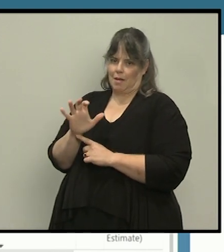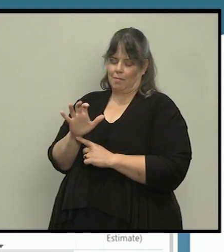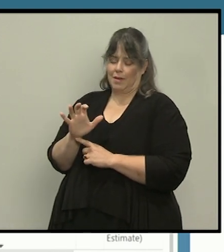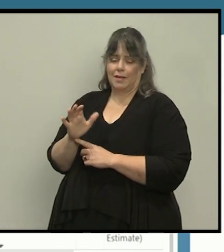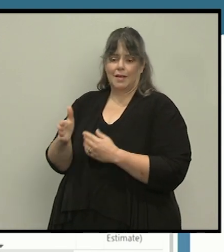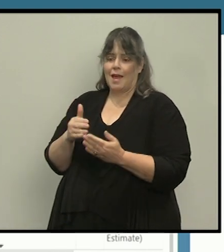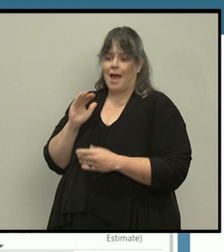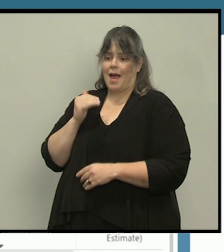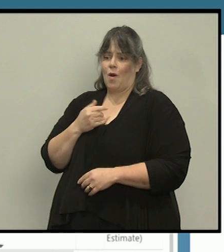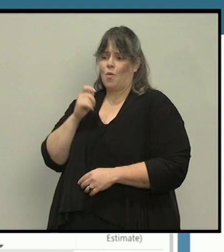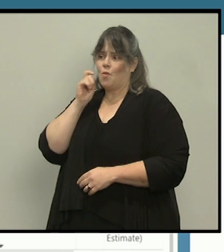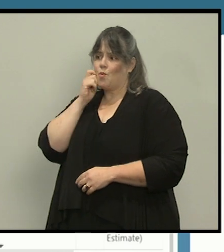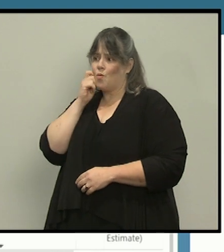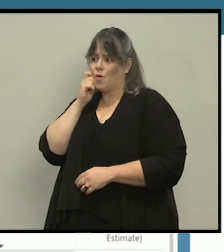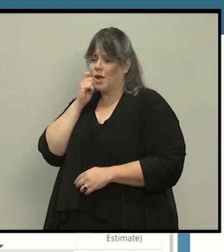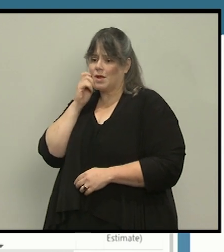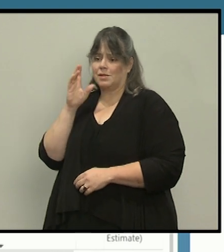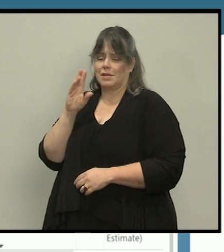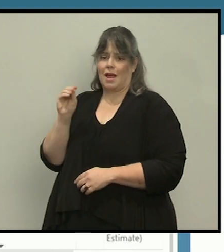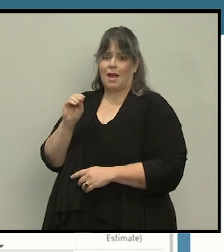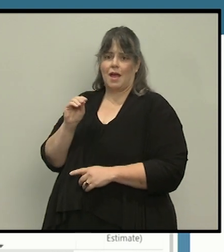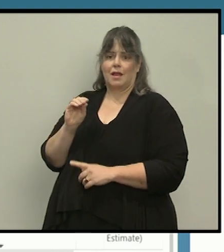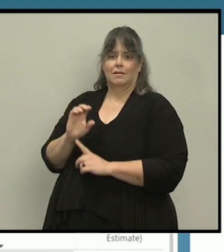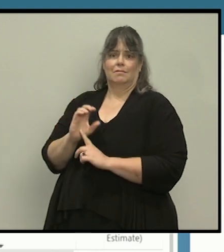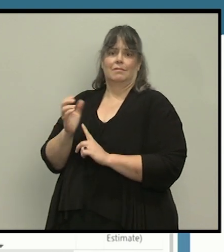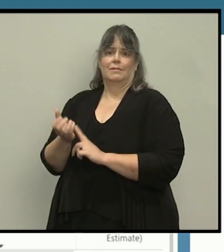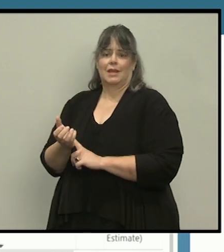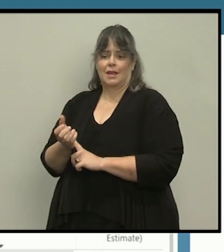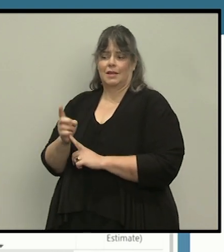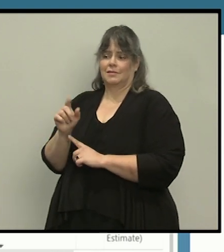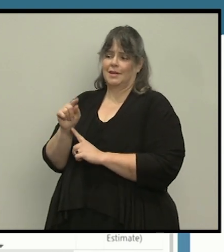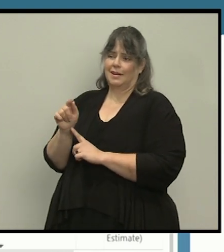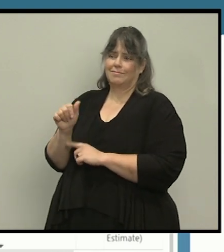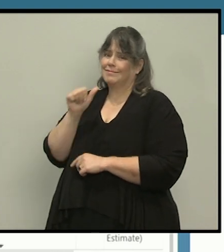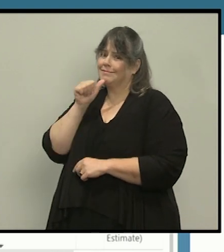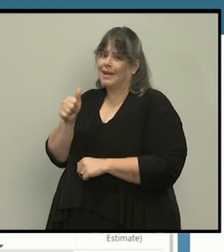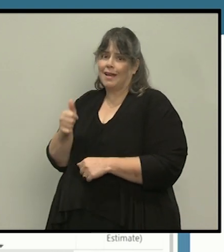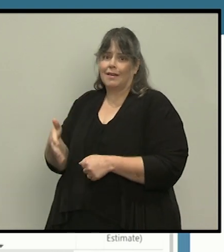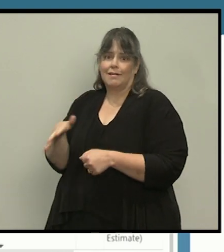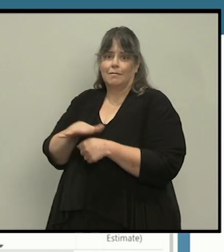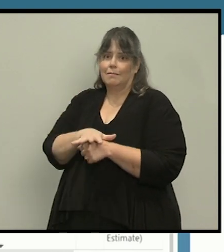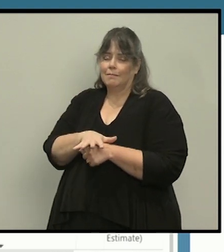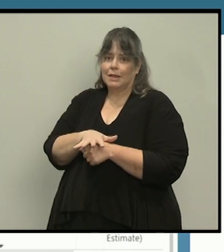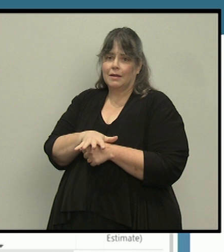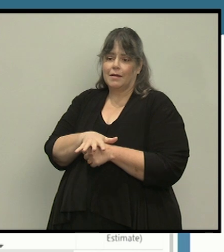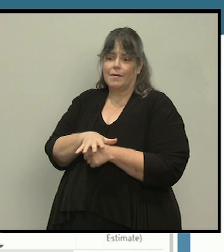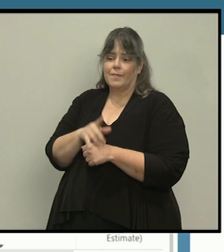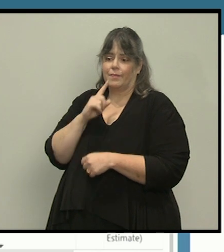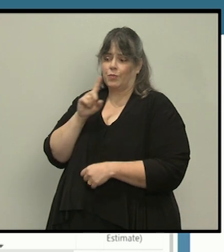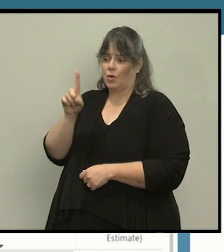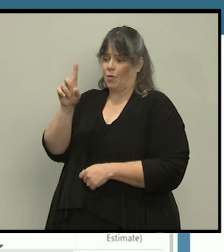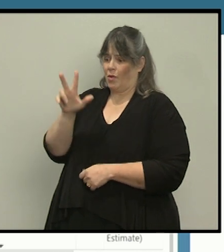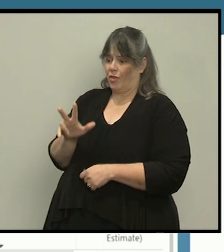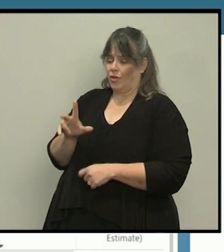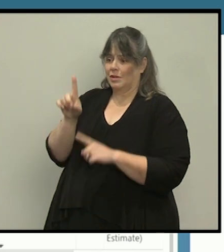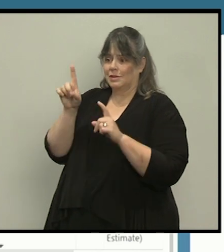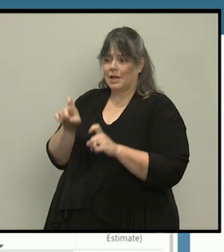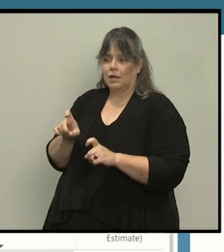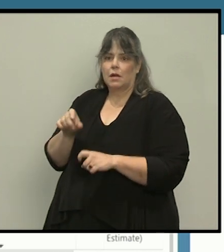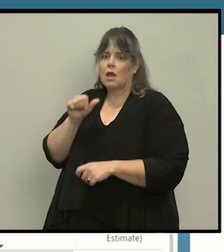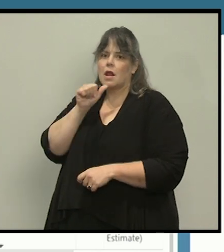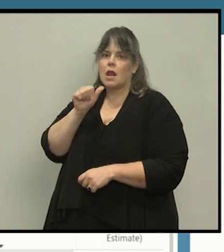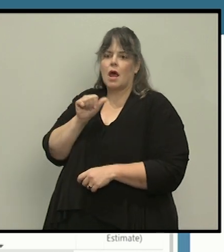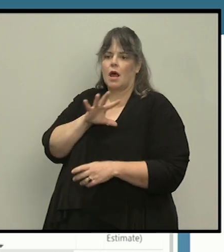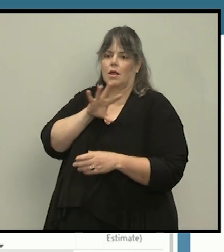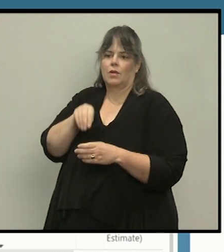ethnicity data are still incomplete, because about a third of test results we receive do not include